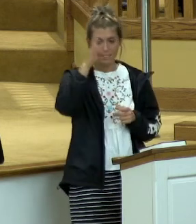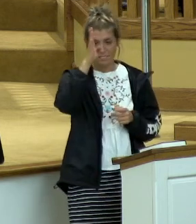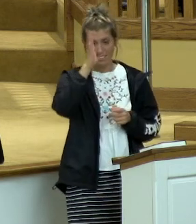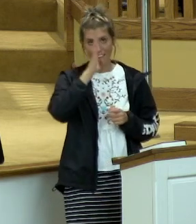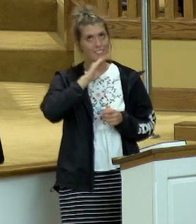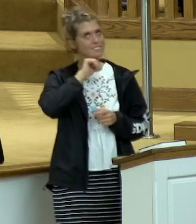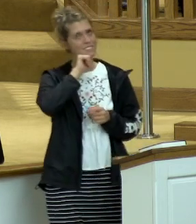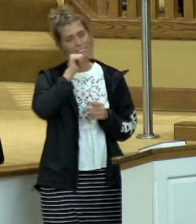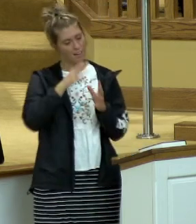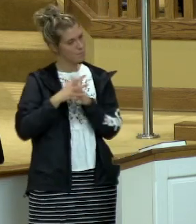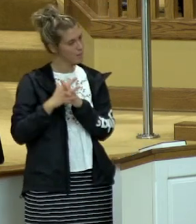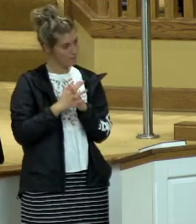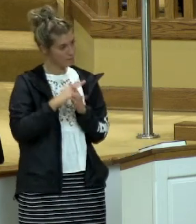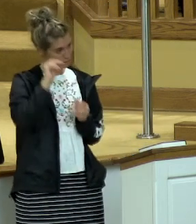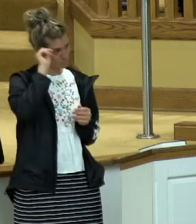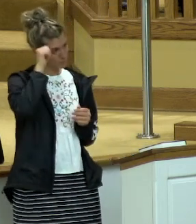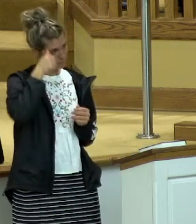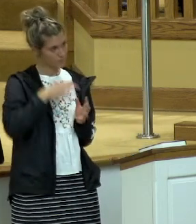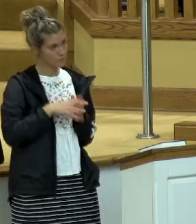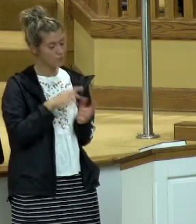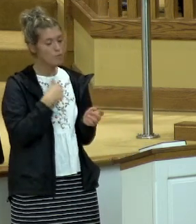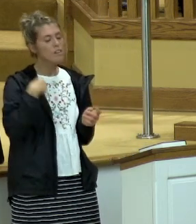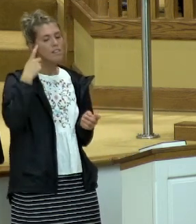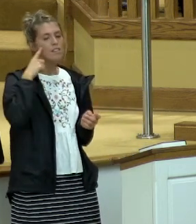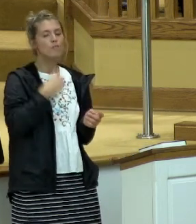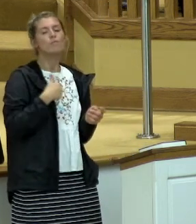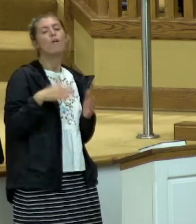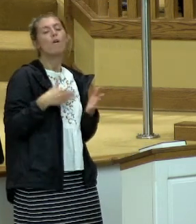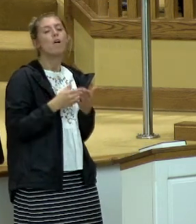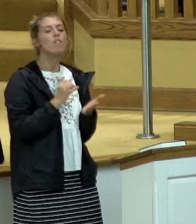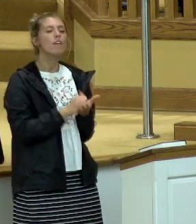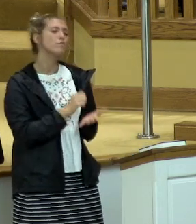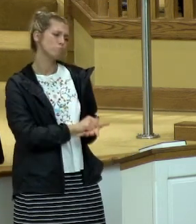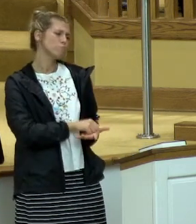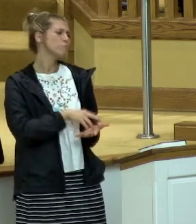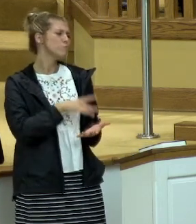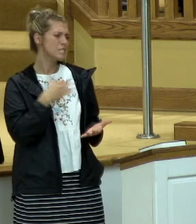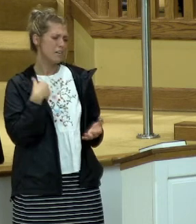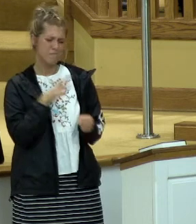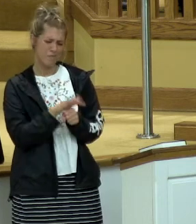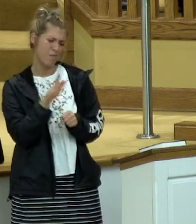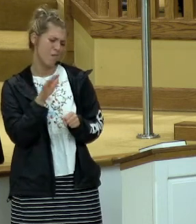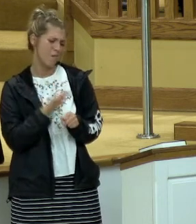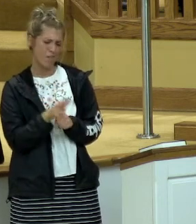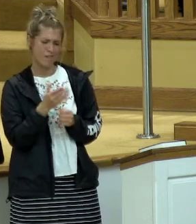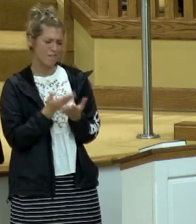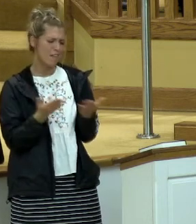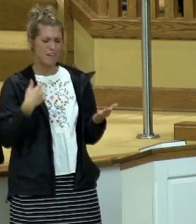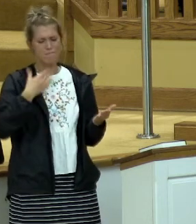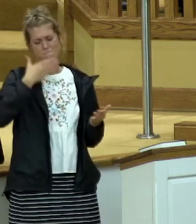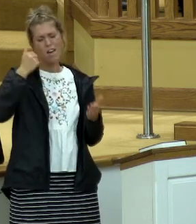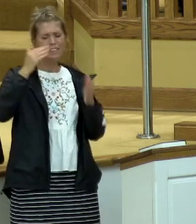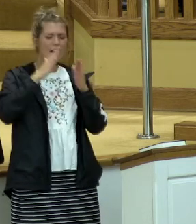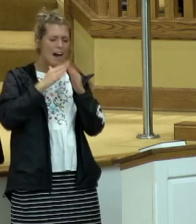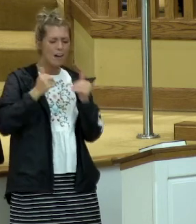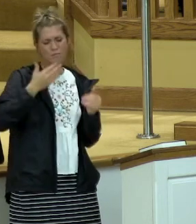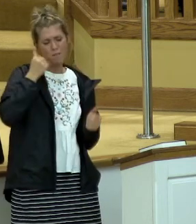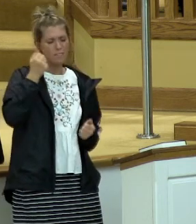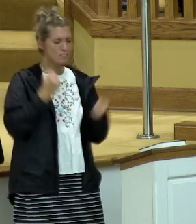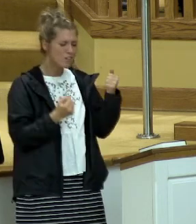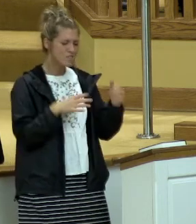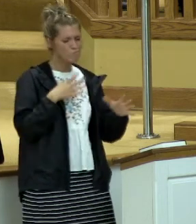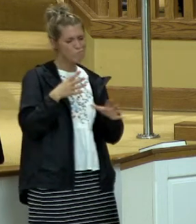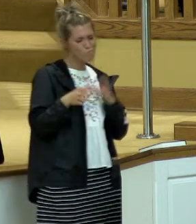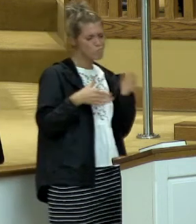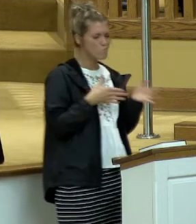God's not an American, remember. We think we're all that. We really are rich, and we're increased with goods. We have the best houses on the planet, and the best cars, and the